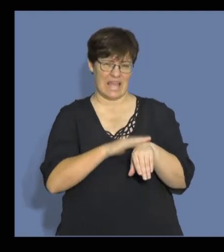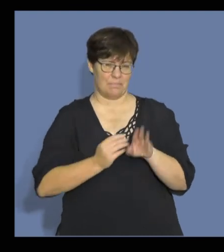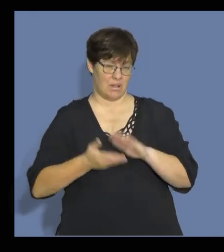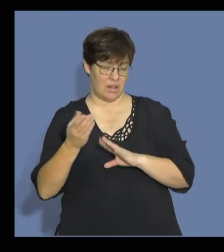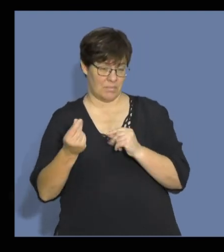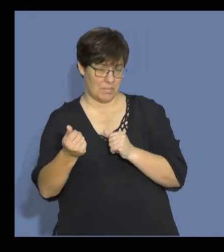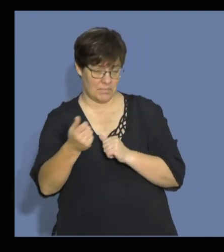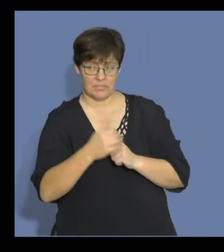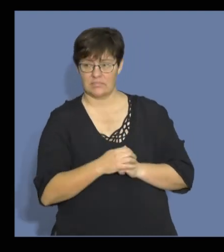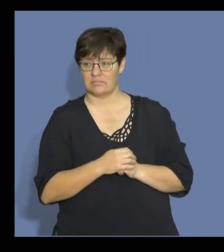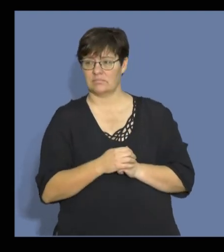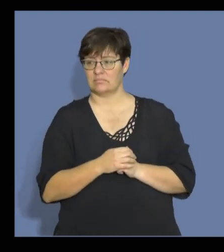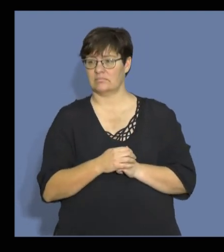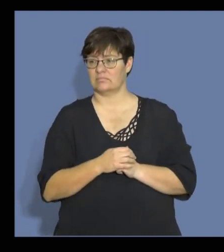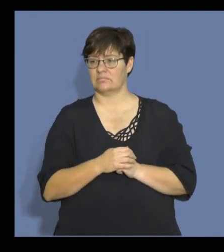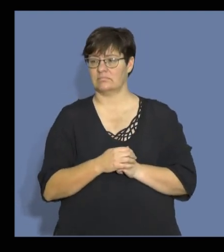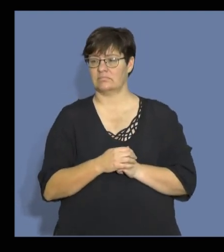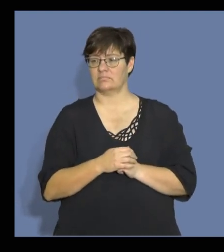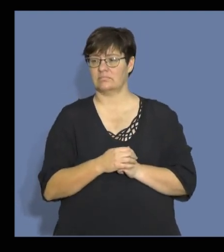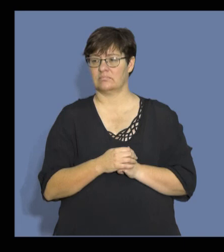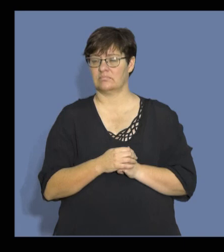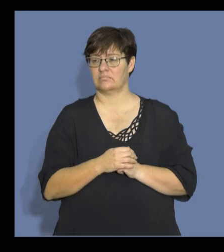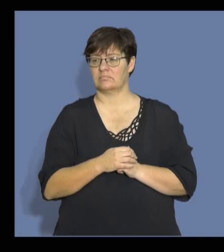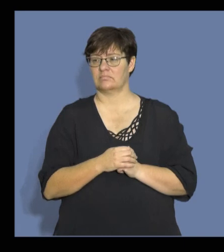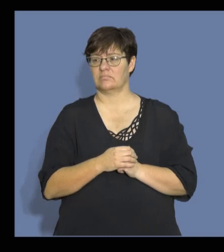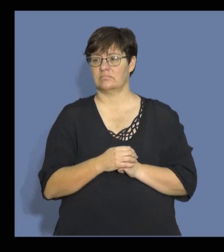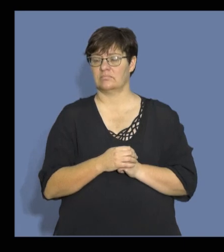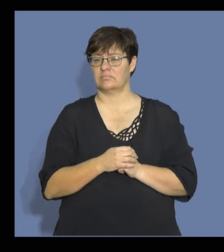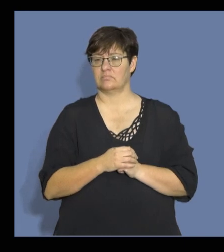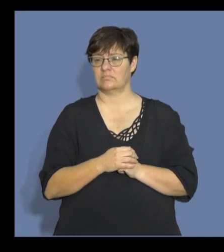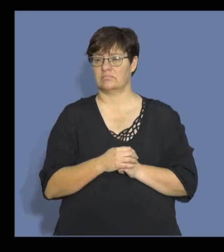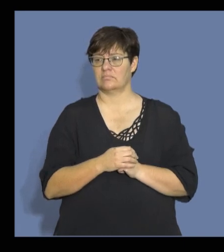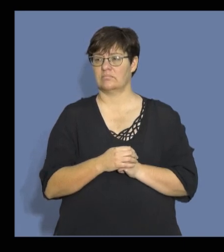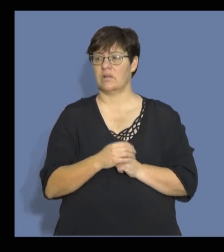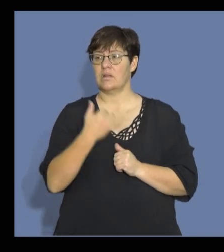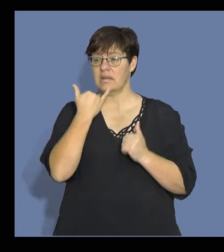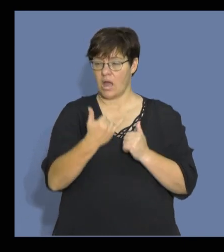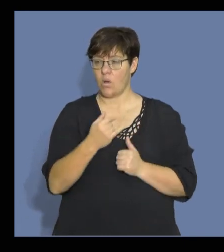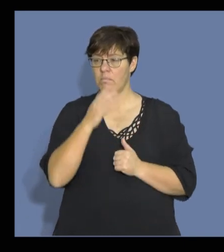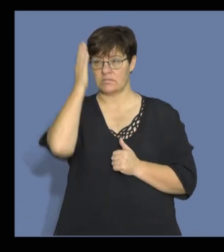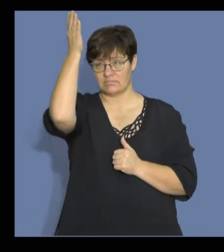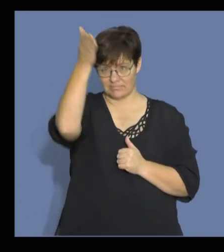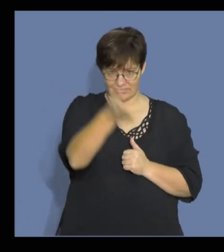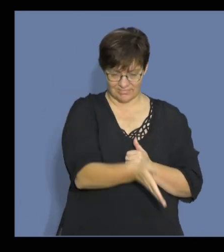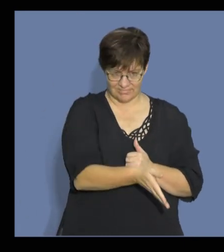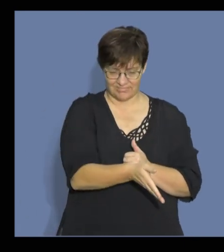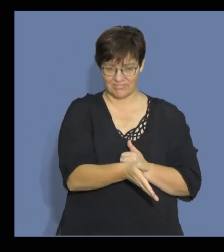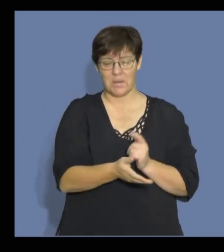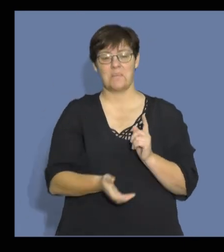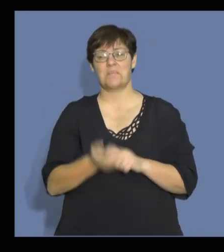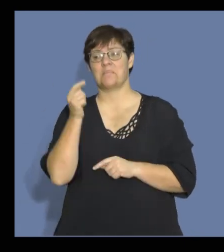we are running out of time. 4,5 and 1. All right. And now what I need to do is I need